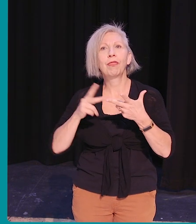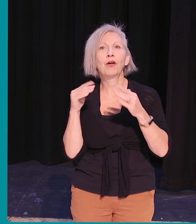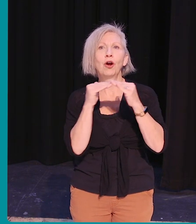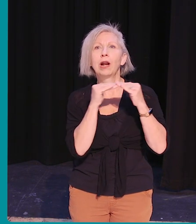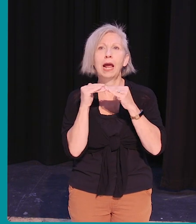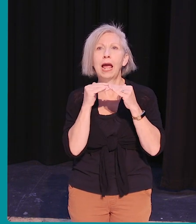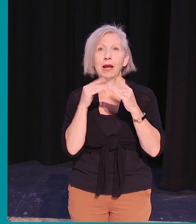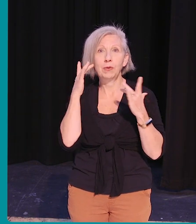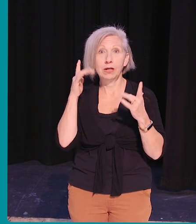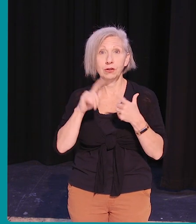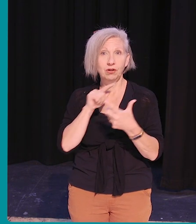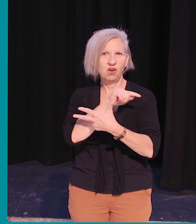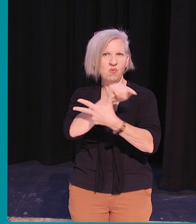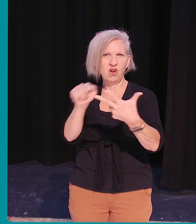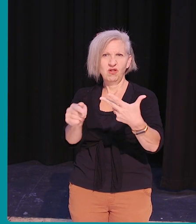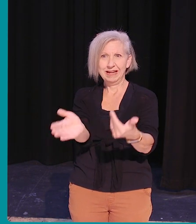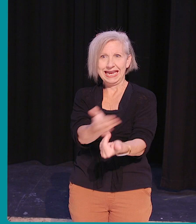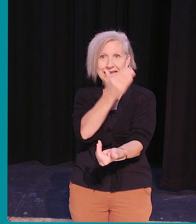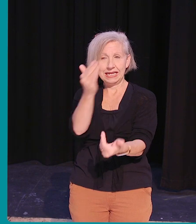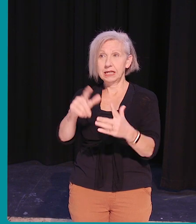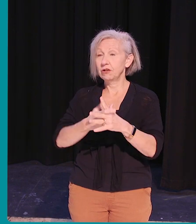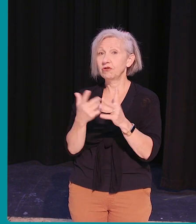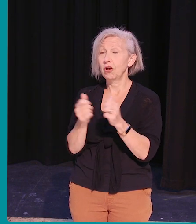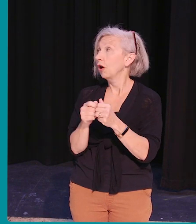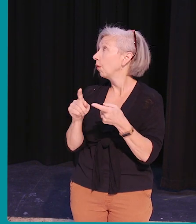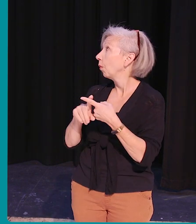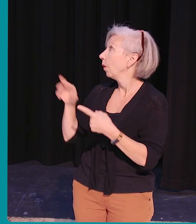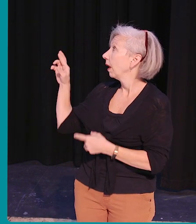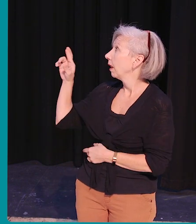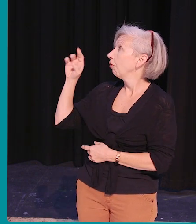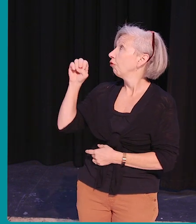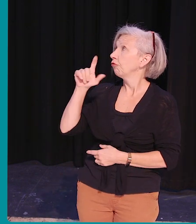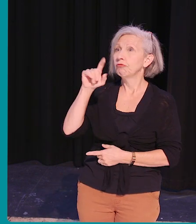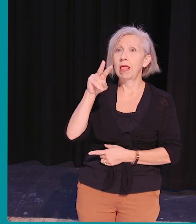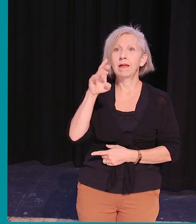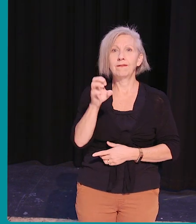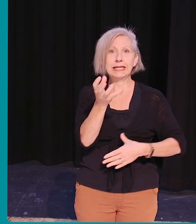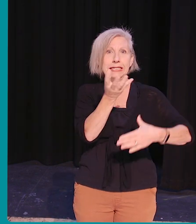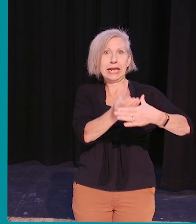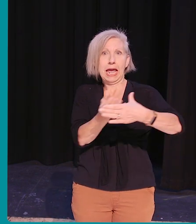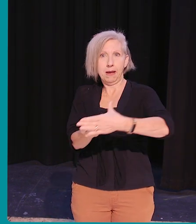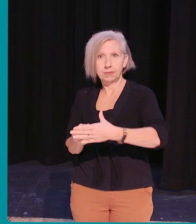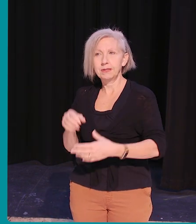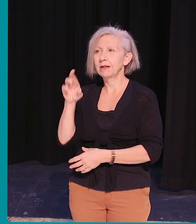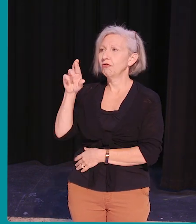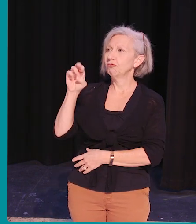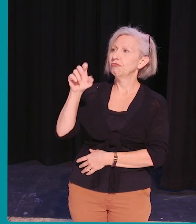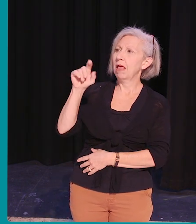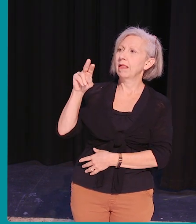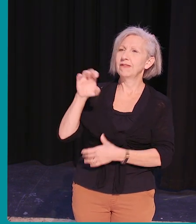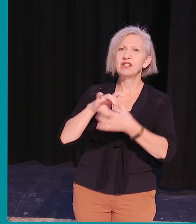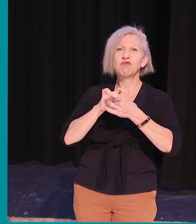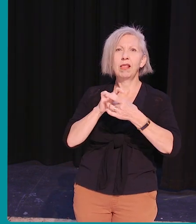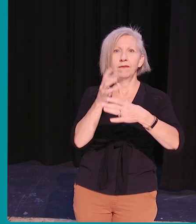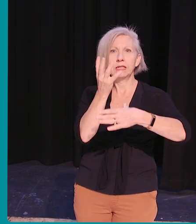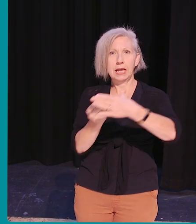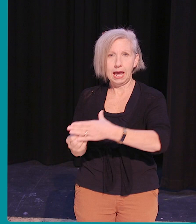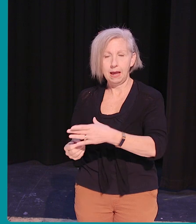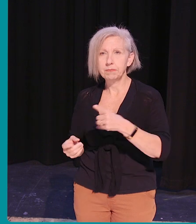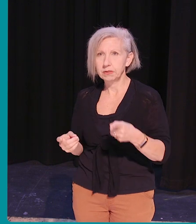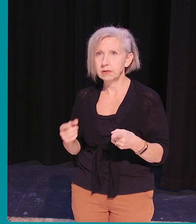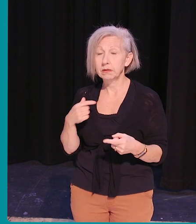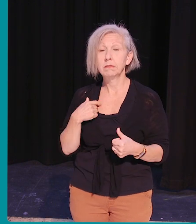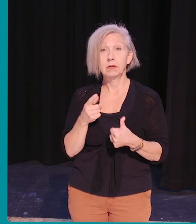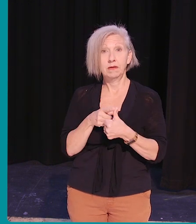it? 1, 2, 3. It's going to be easy. We're going to start right away with relevance gaps. Woo! All right, relevance gaps. So what Aaron didn't mention is